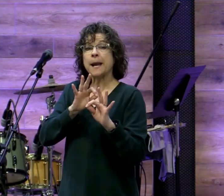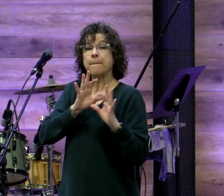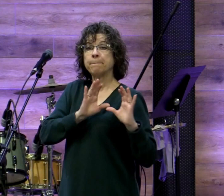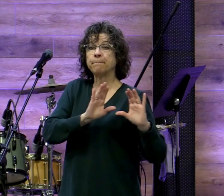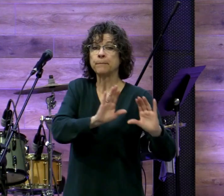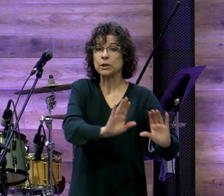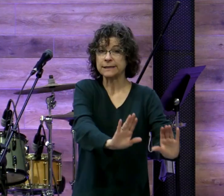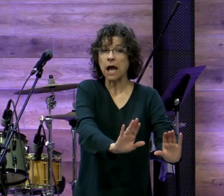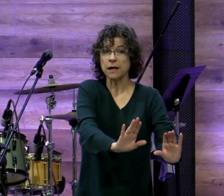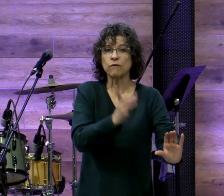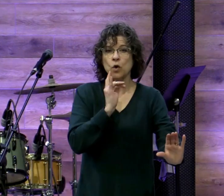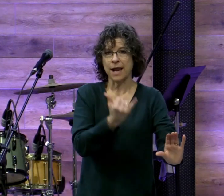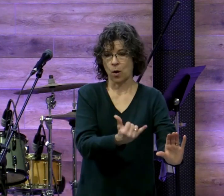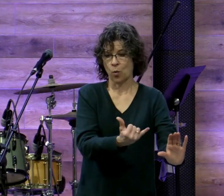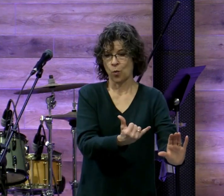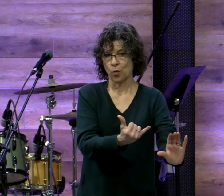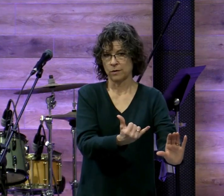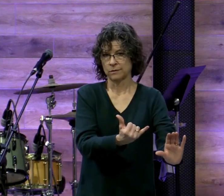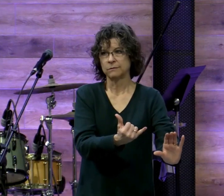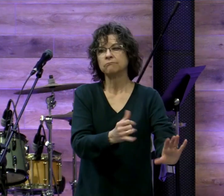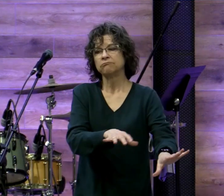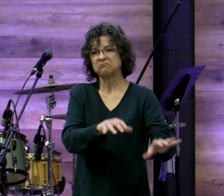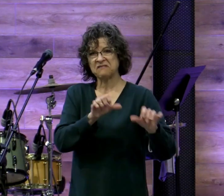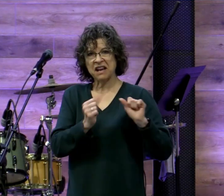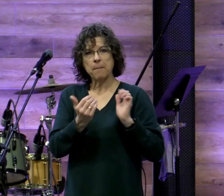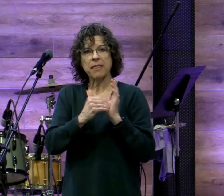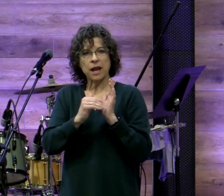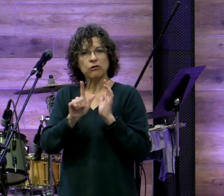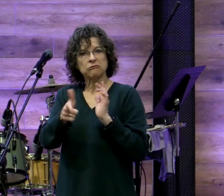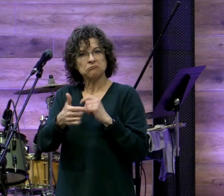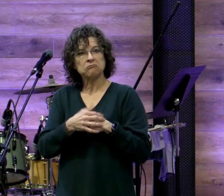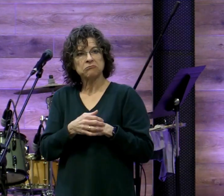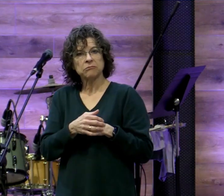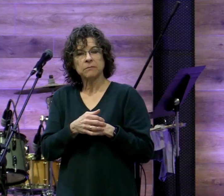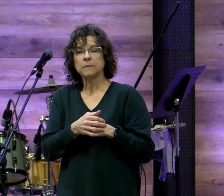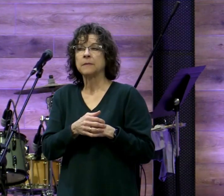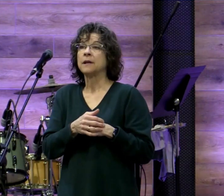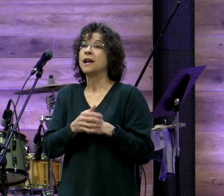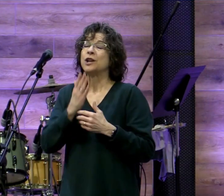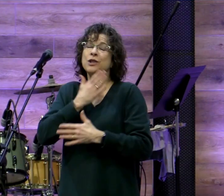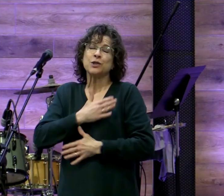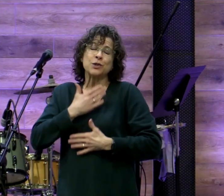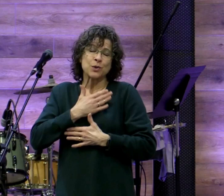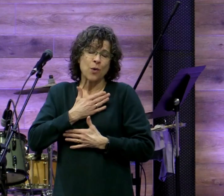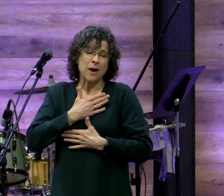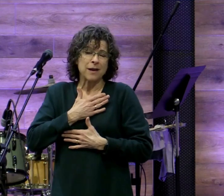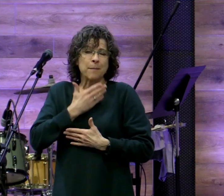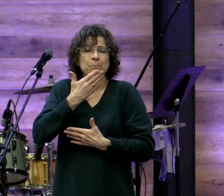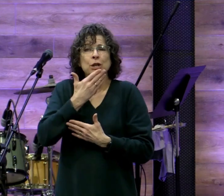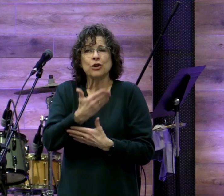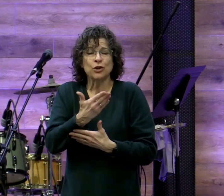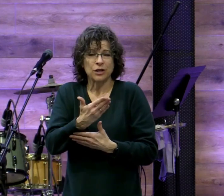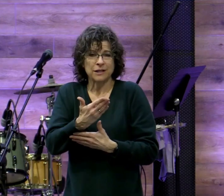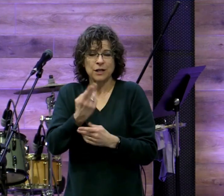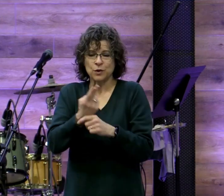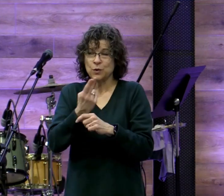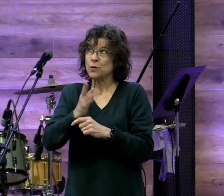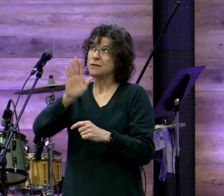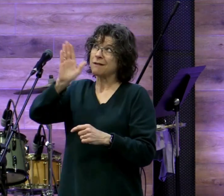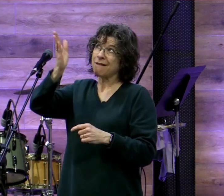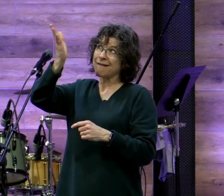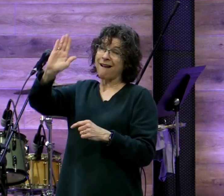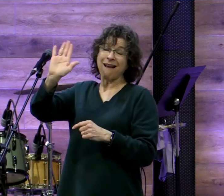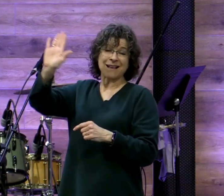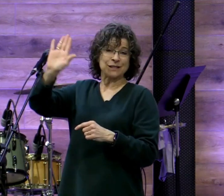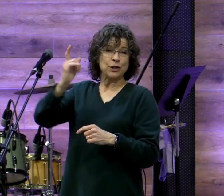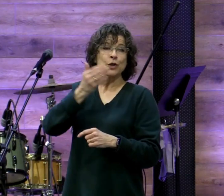Fourth, be wise and enjoy the goodness of what God has created. So, if it's a